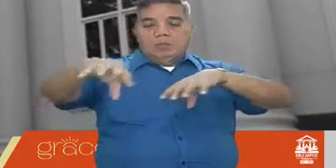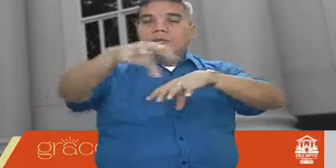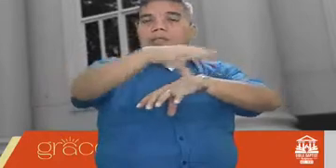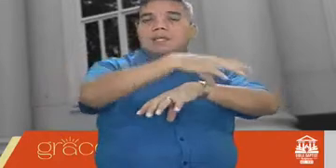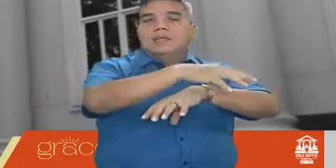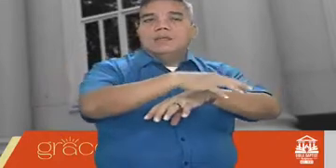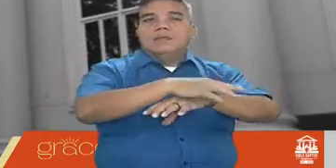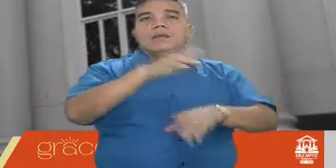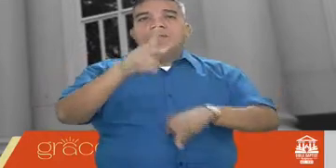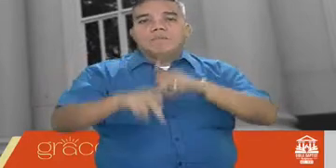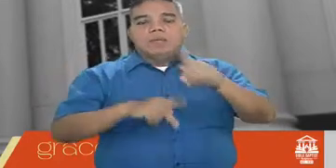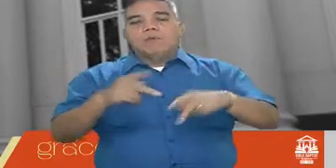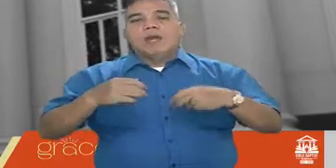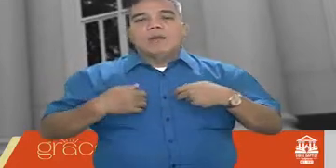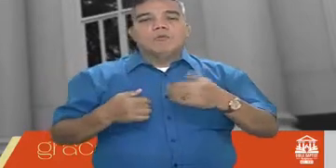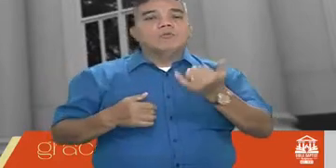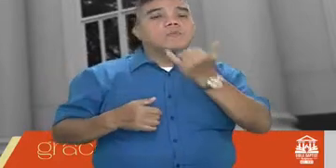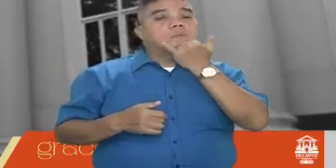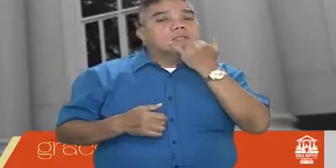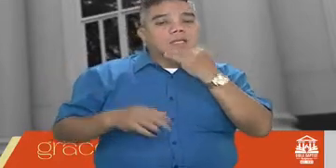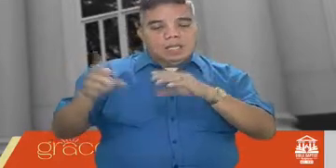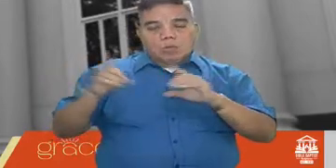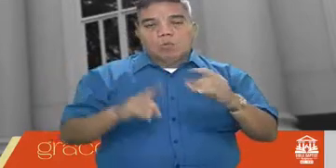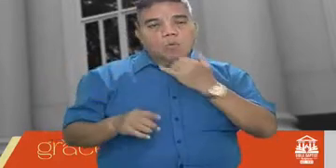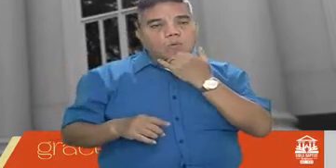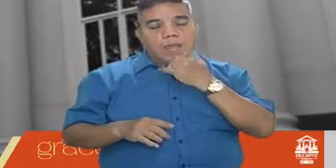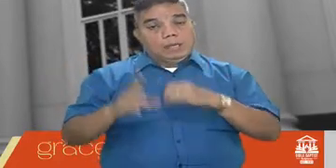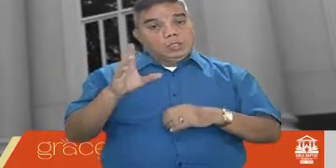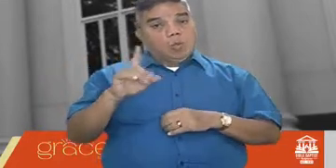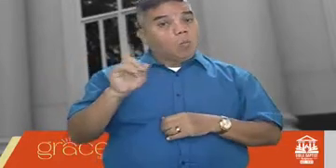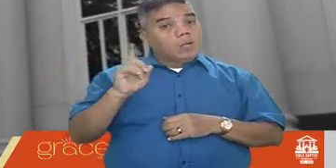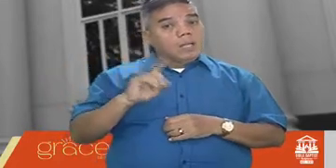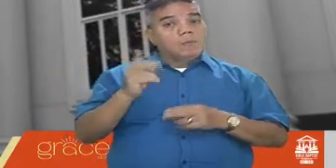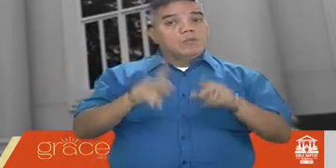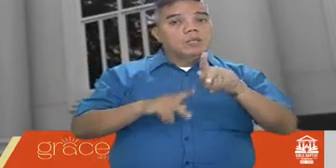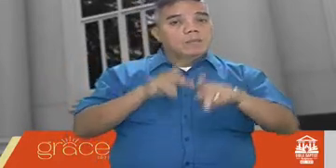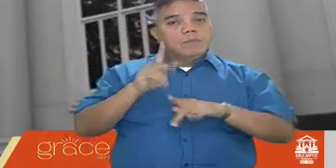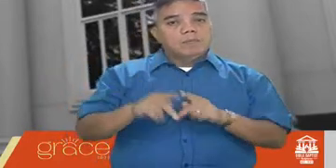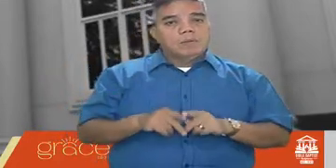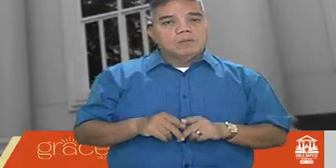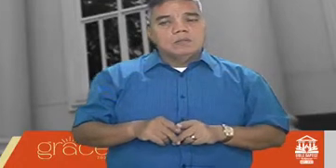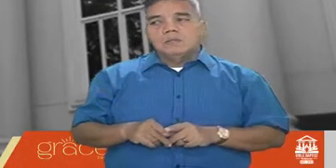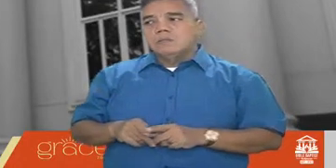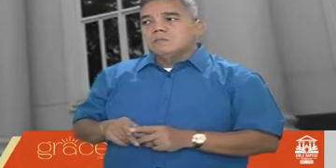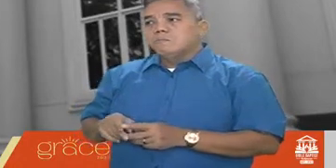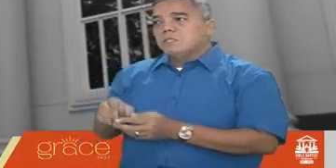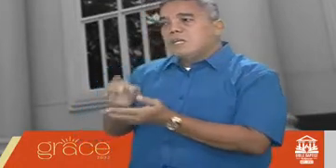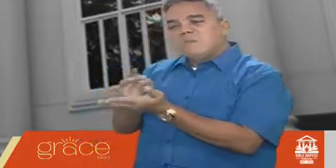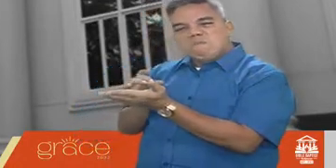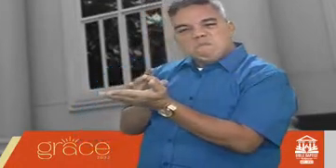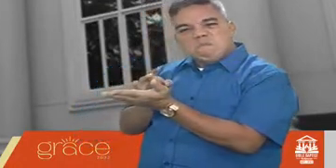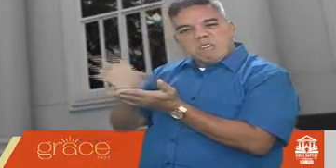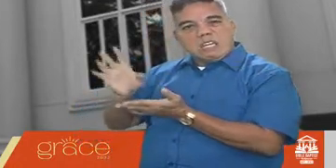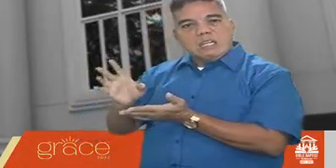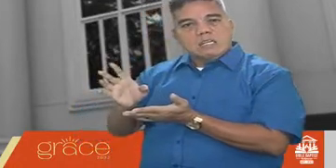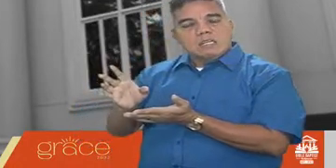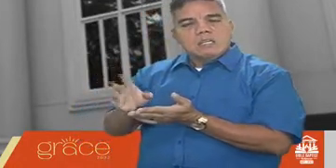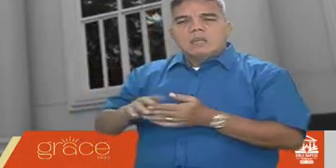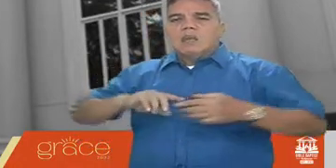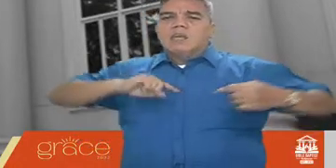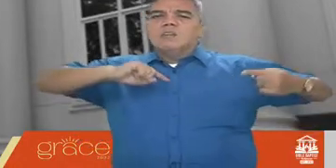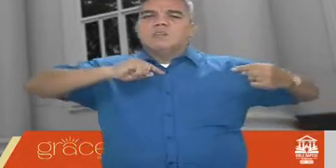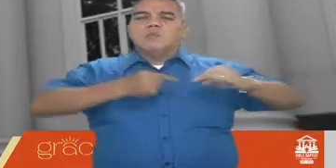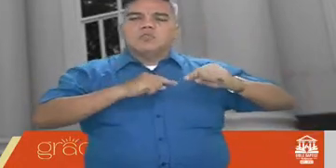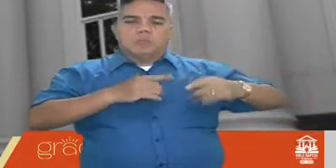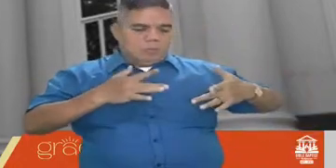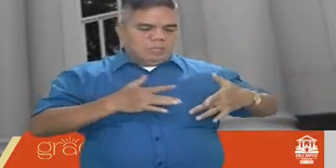People are committing mistakes and have wronged other people, and so they're hurt and has caused